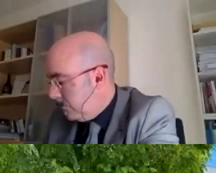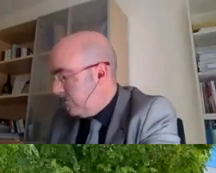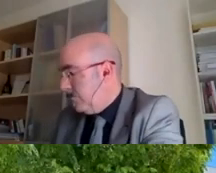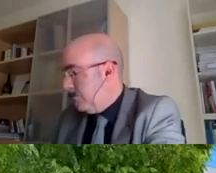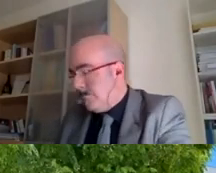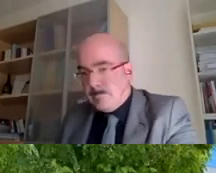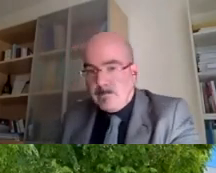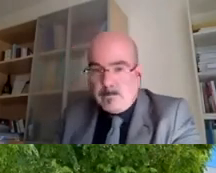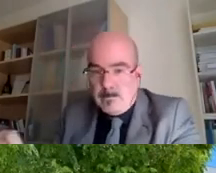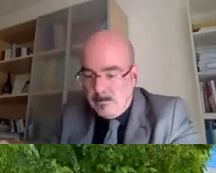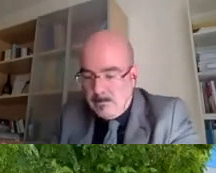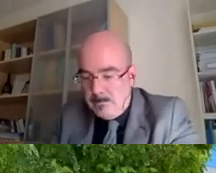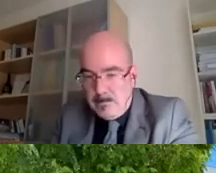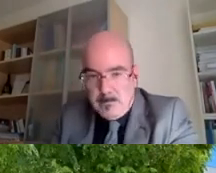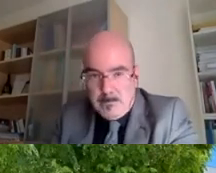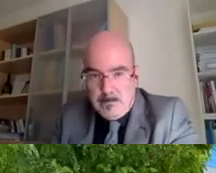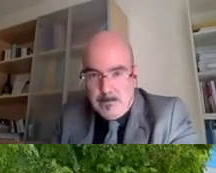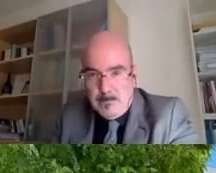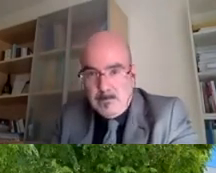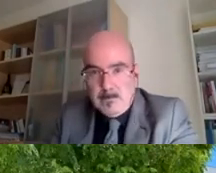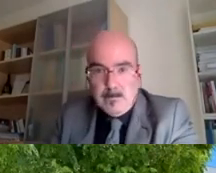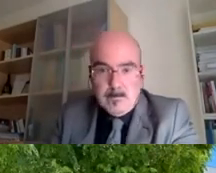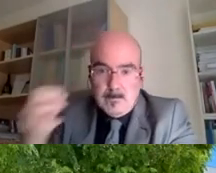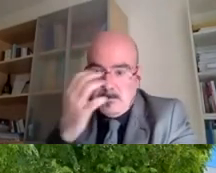Giacomo Cremonesi, why in the